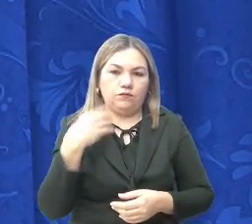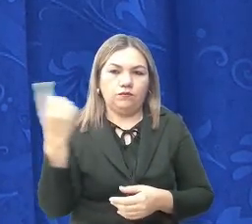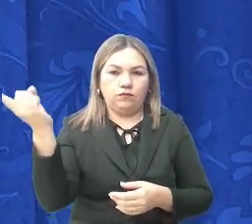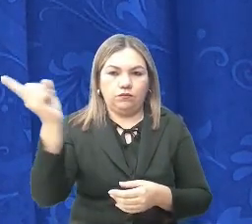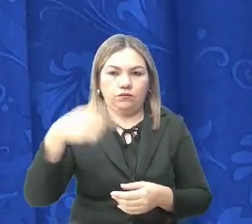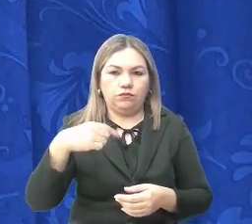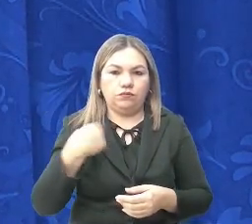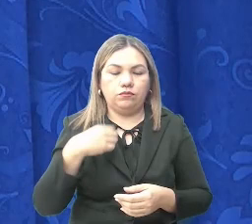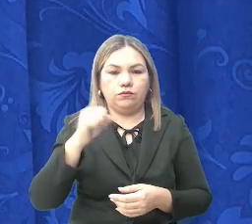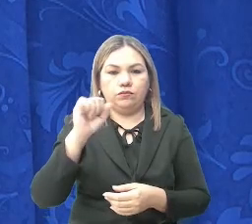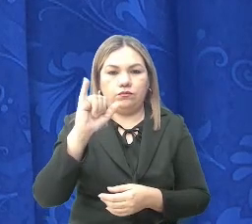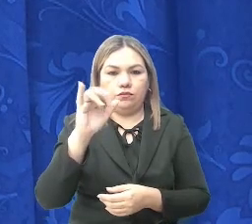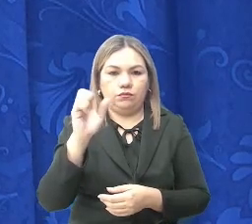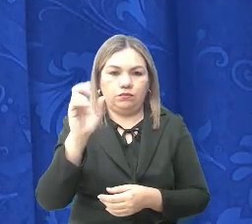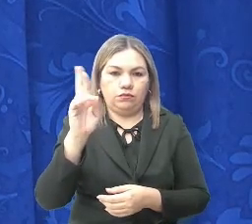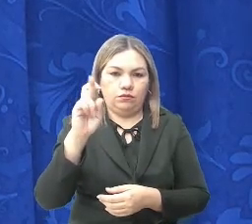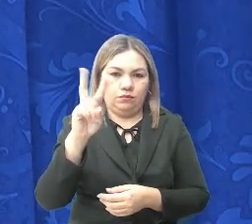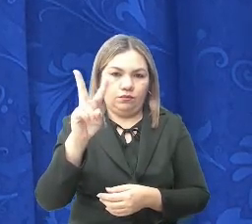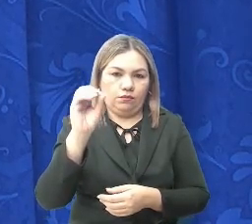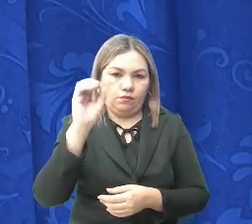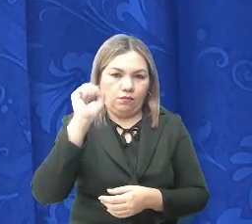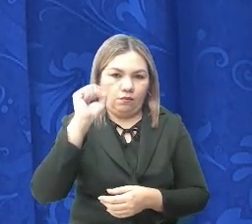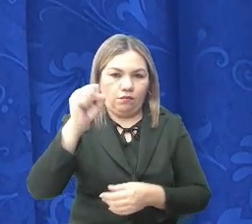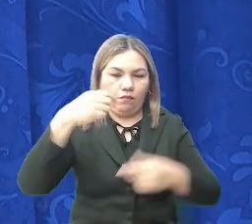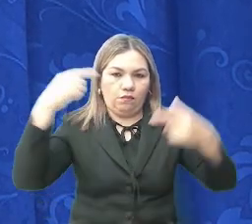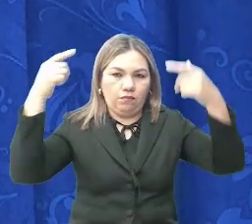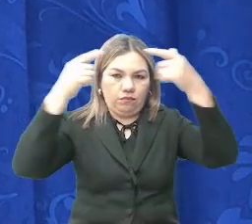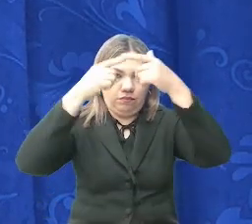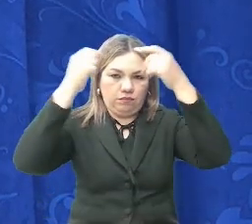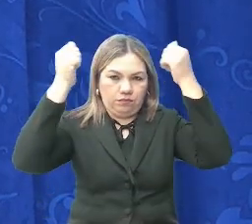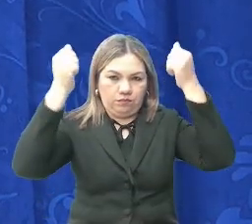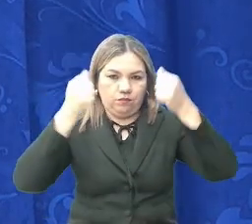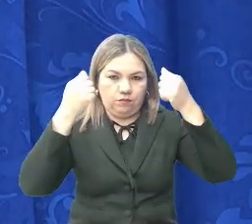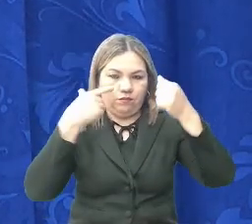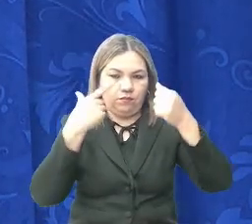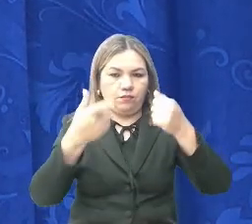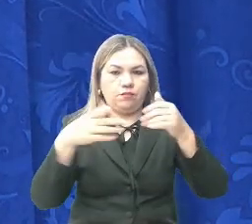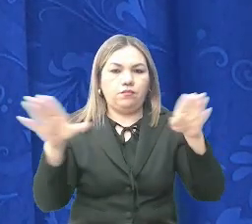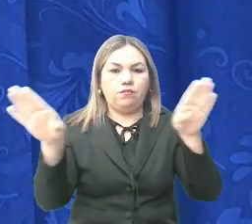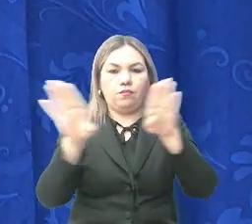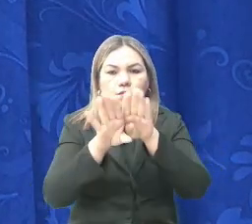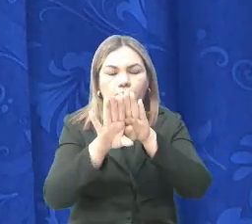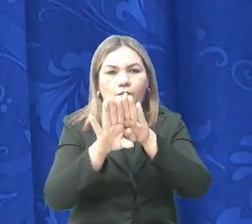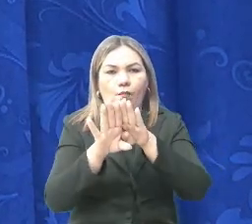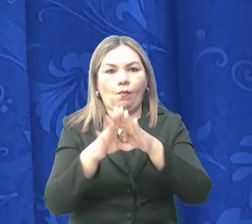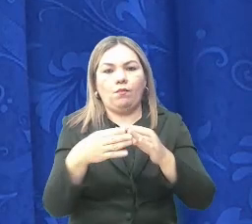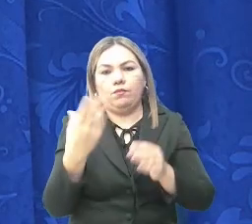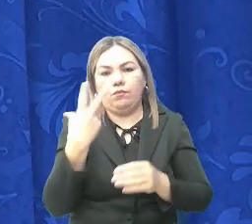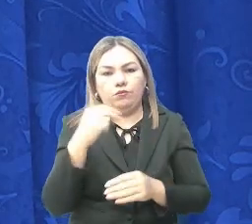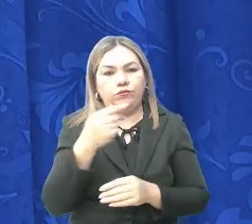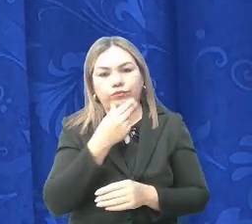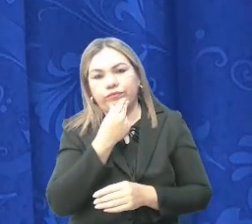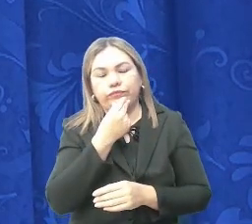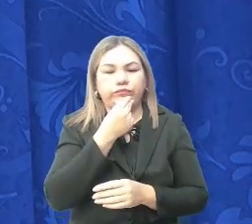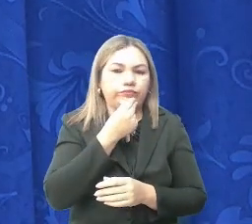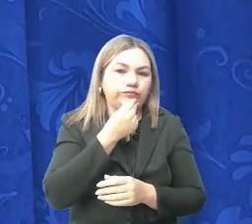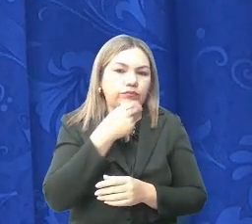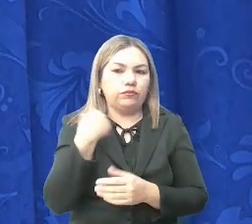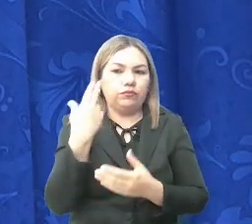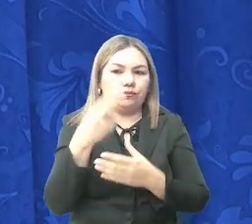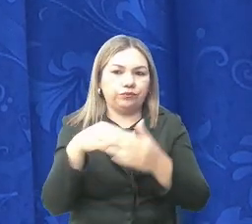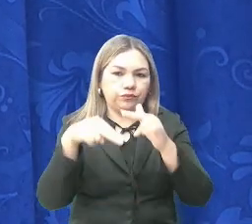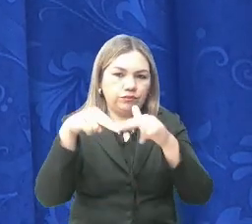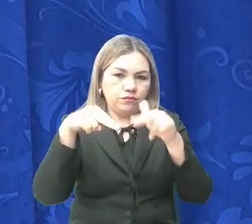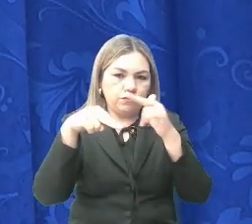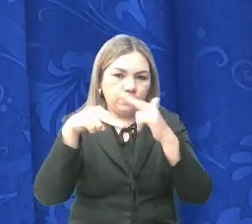When he was gone out, his servants came, and when they saw that, behold, the doors of the parlor were locked, they